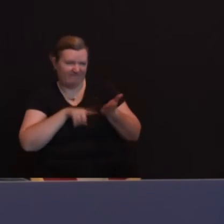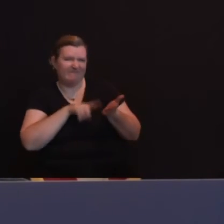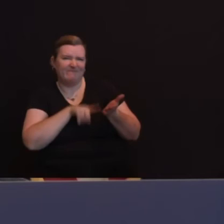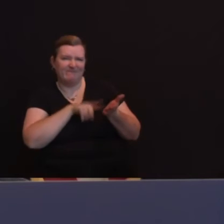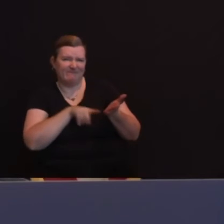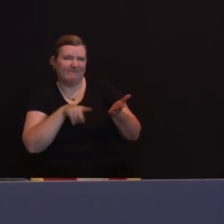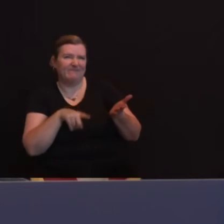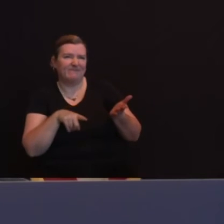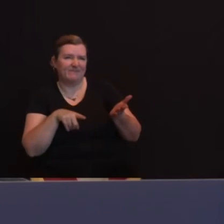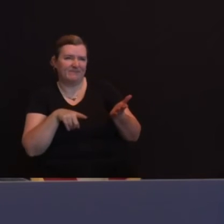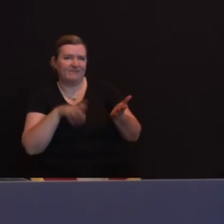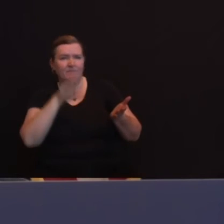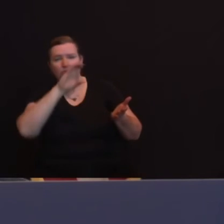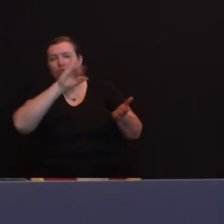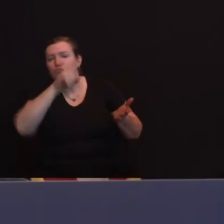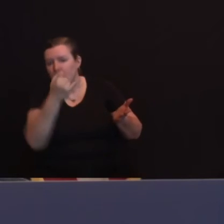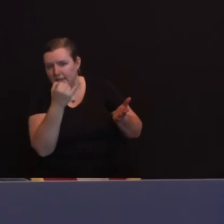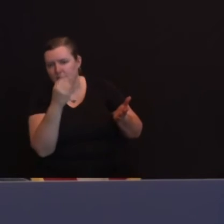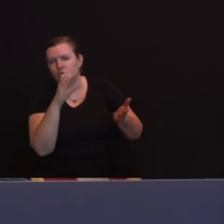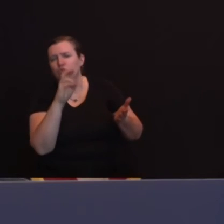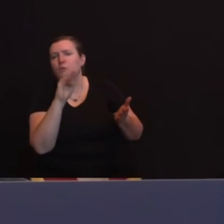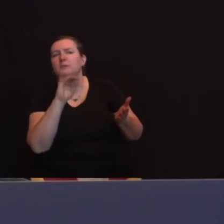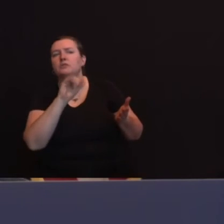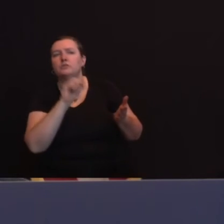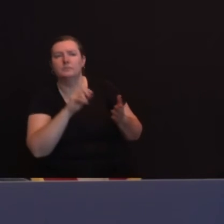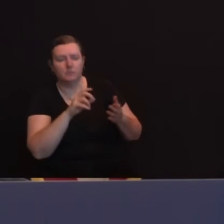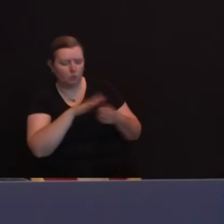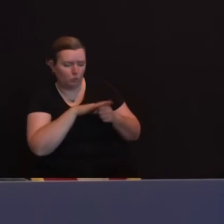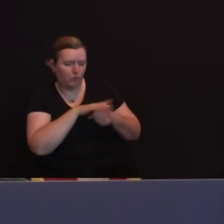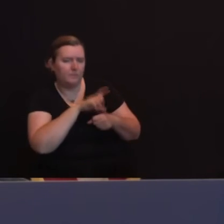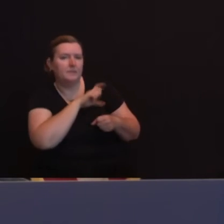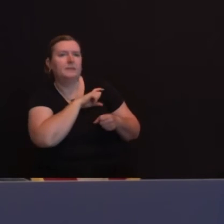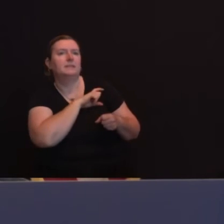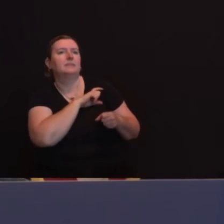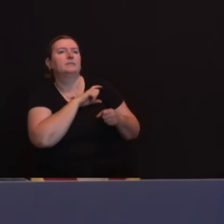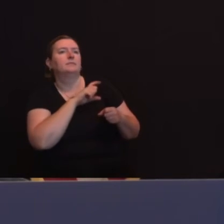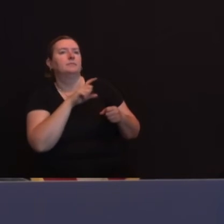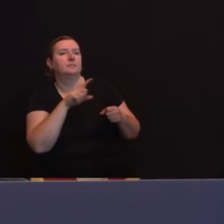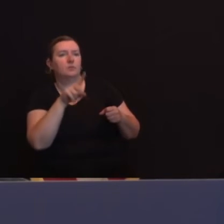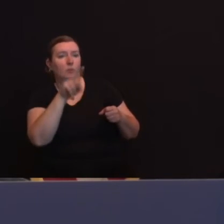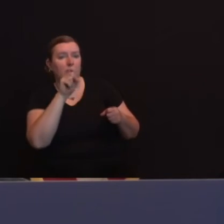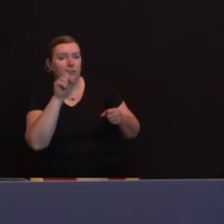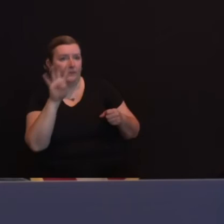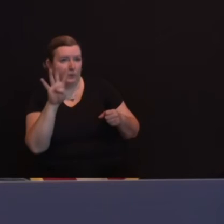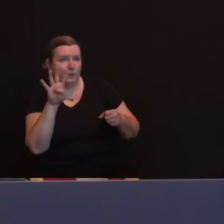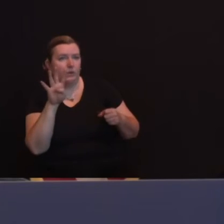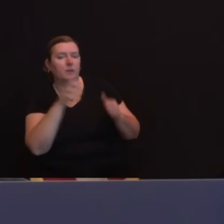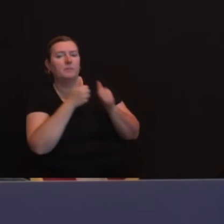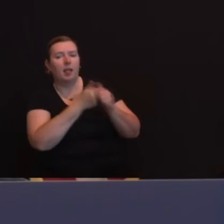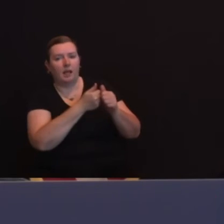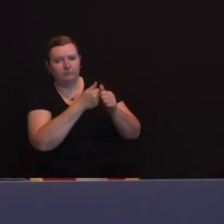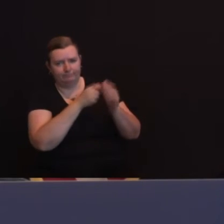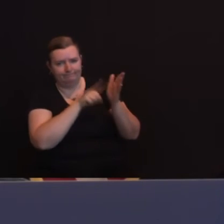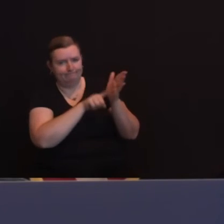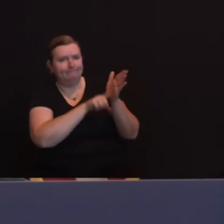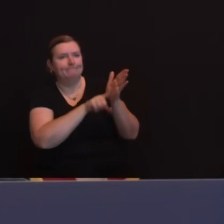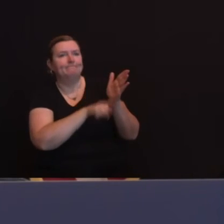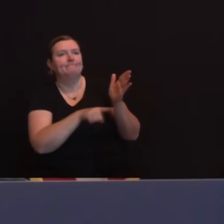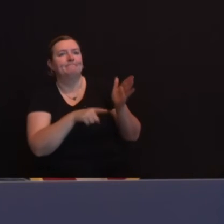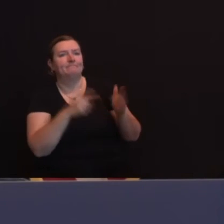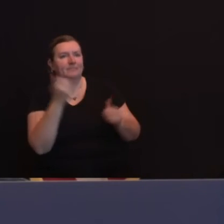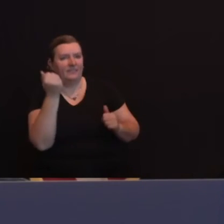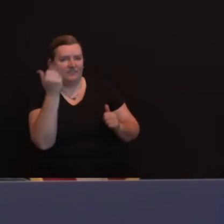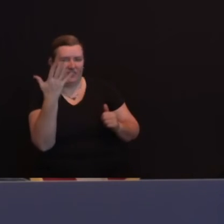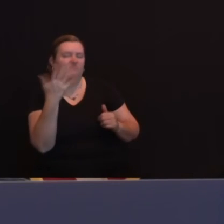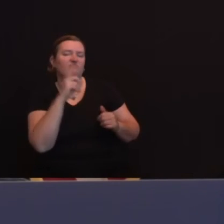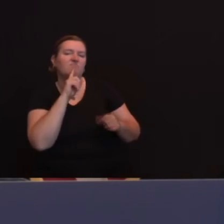with local law enforcement, conducted 104 compliance checks. 15 of those establishments appeared to be in